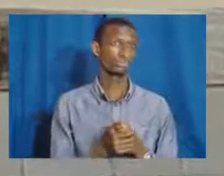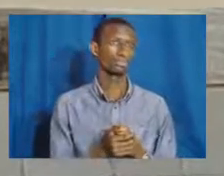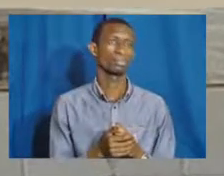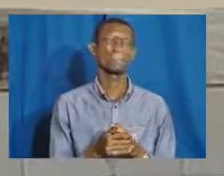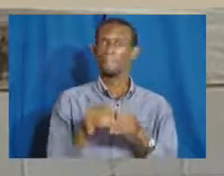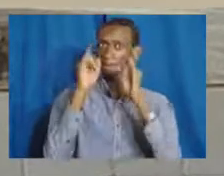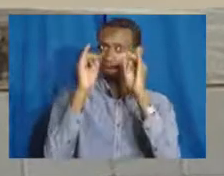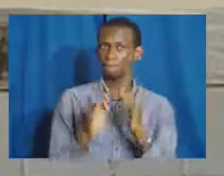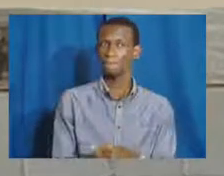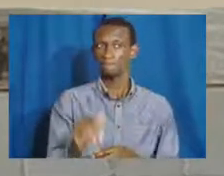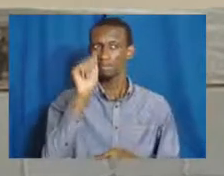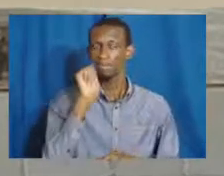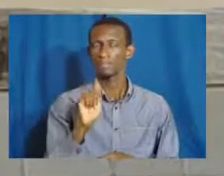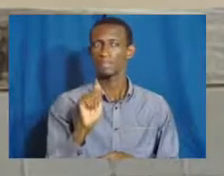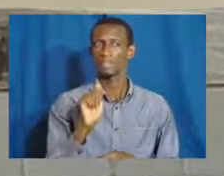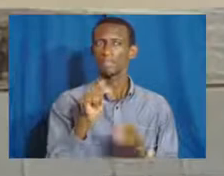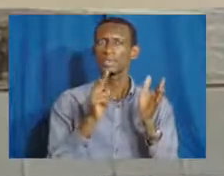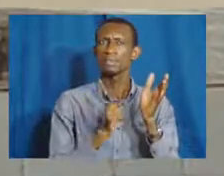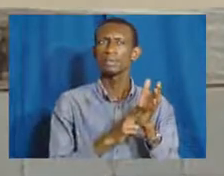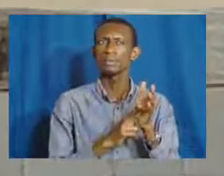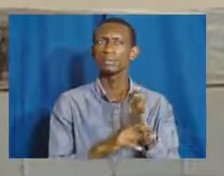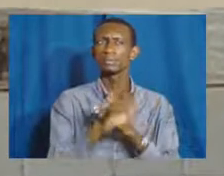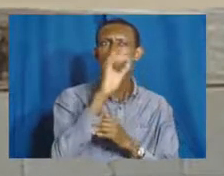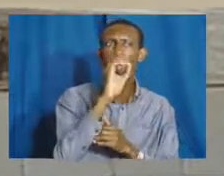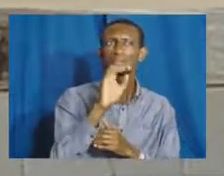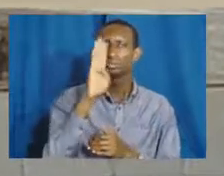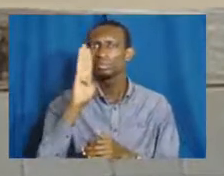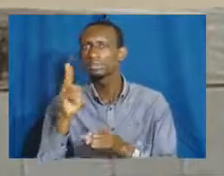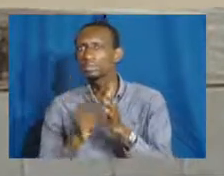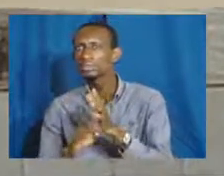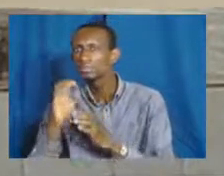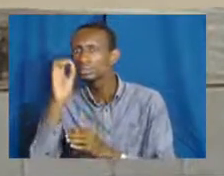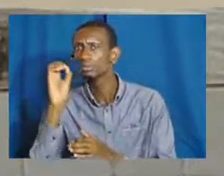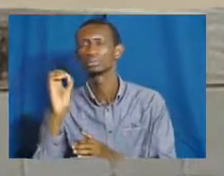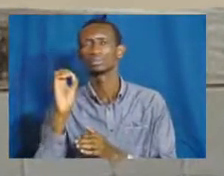A equals zero and B equals zero.